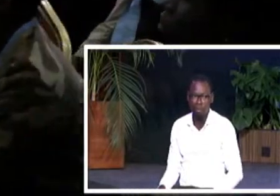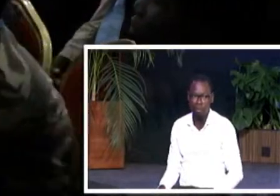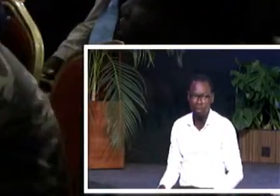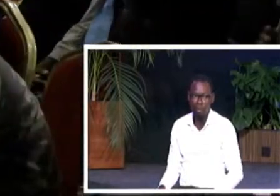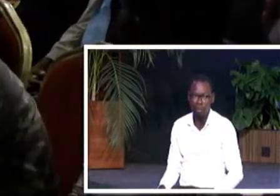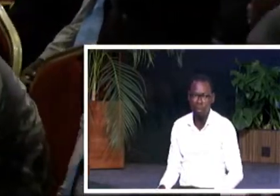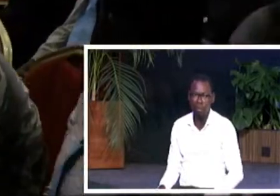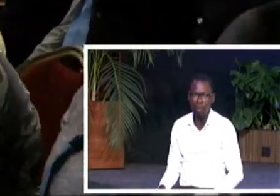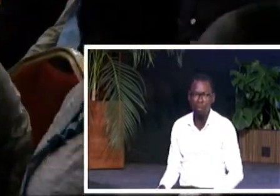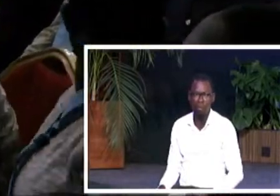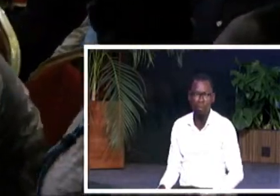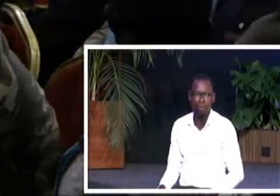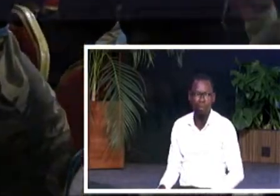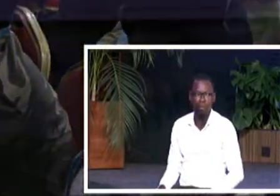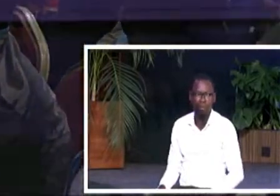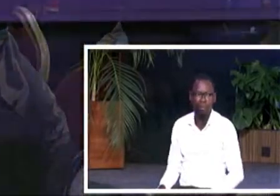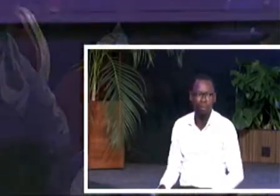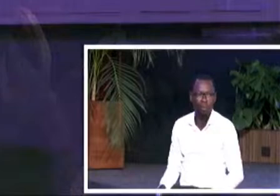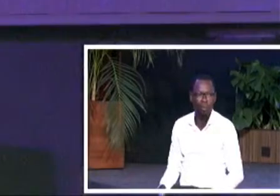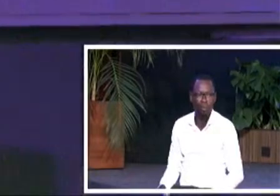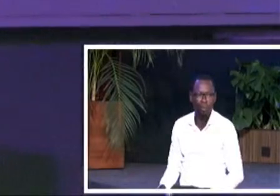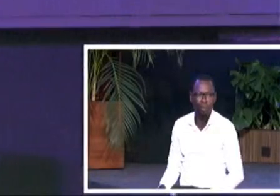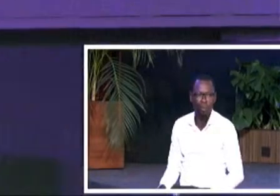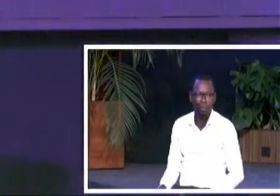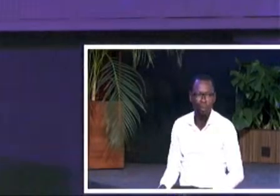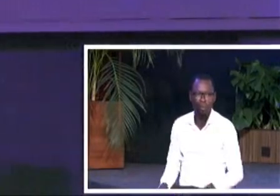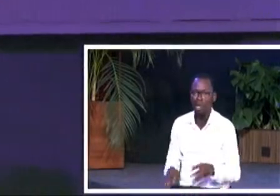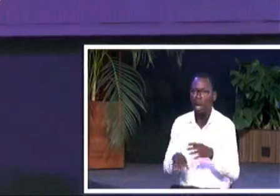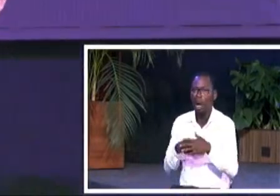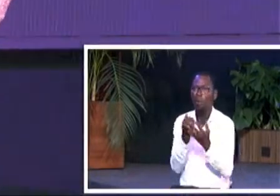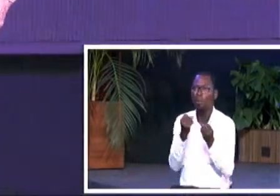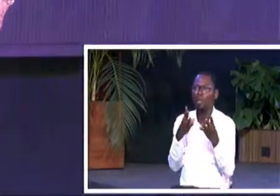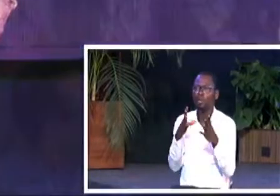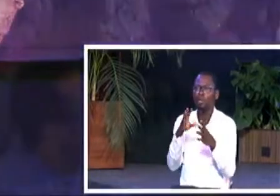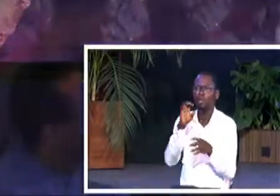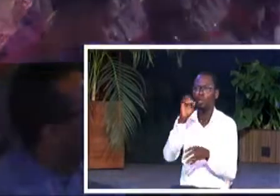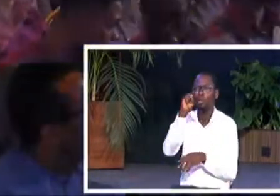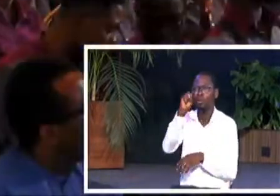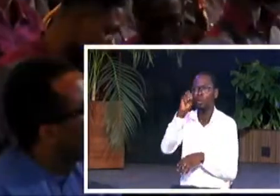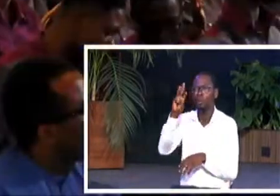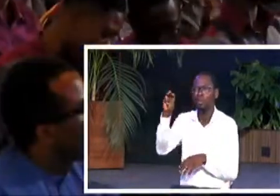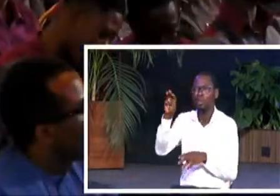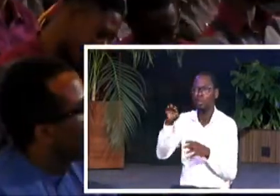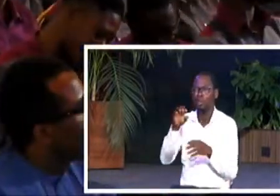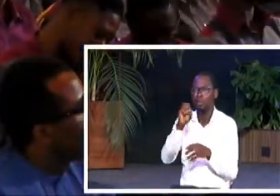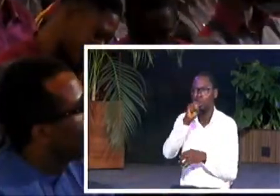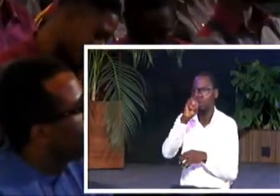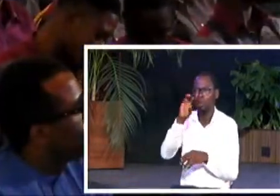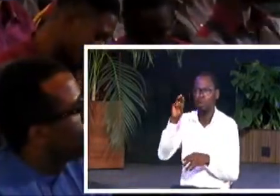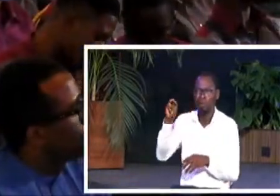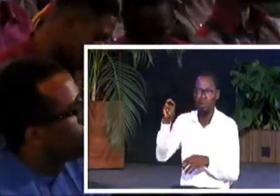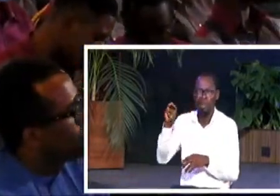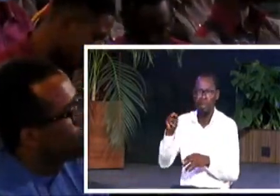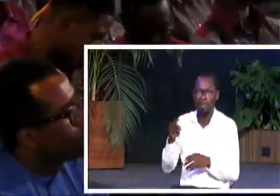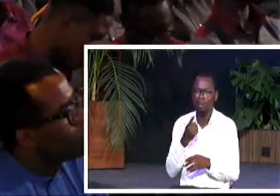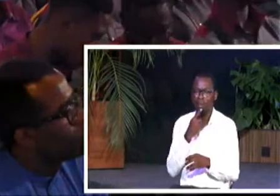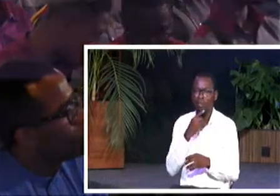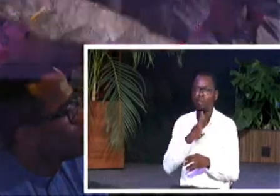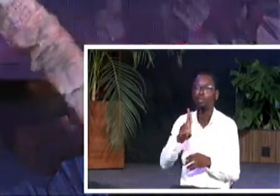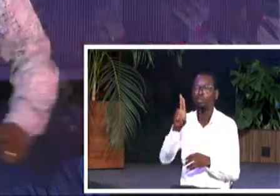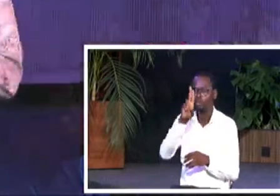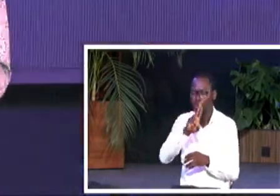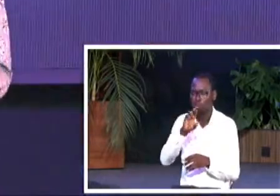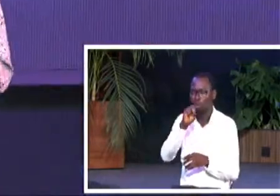So what's the one big thing? How many of you are on social media? You're on social media. Maximus says, use social media